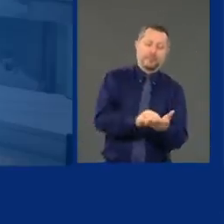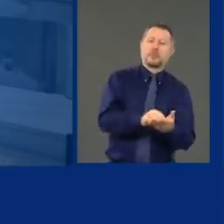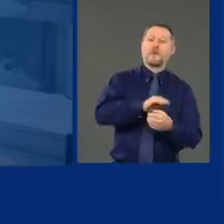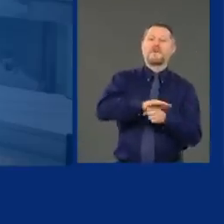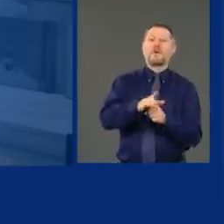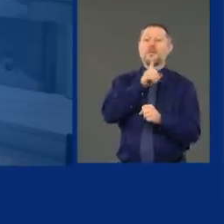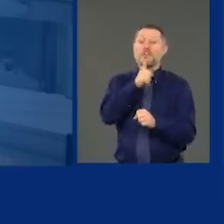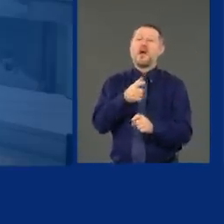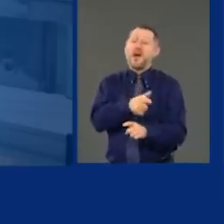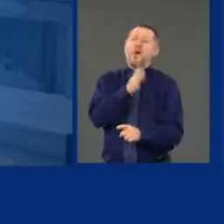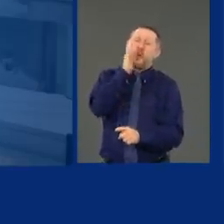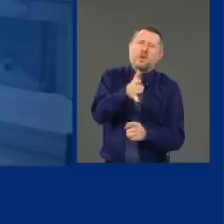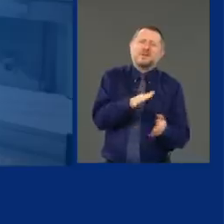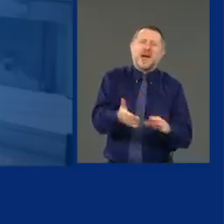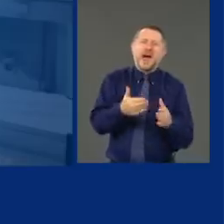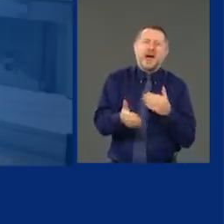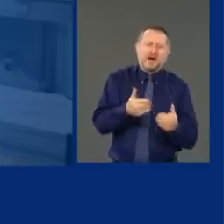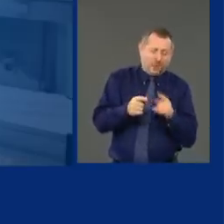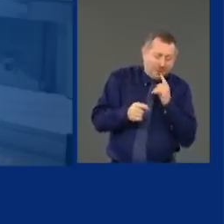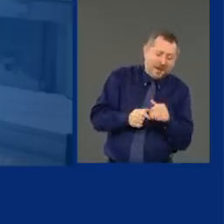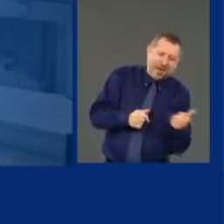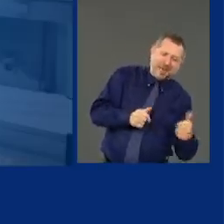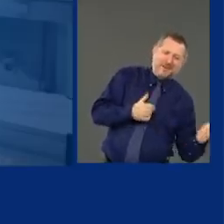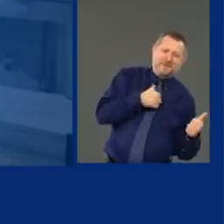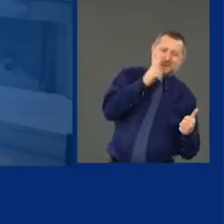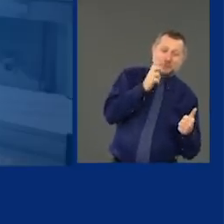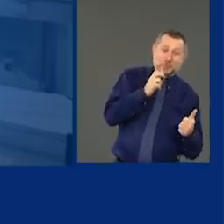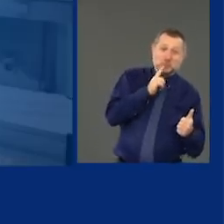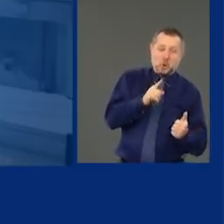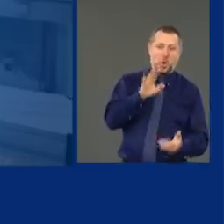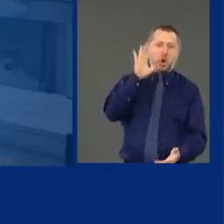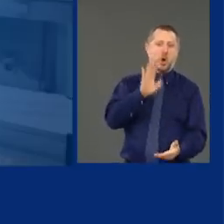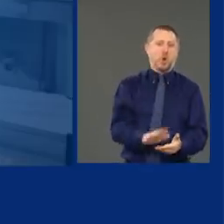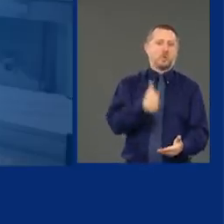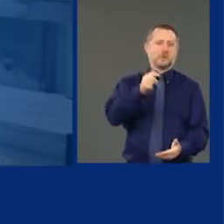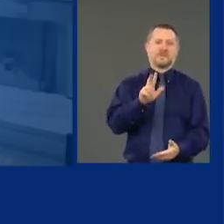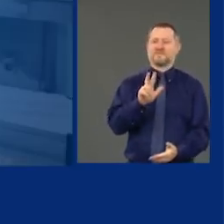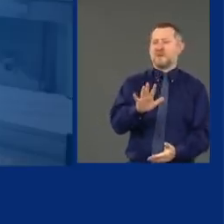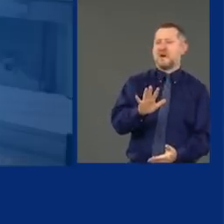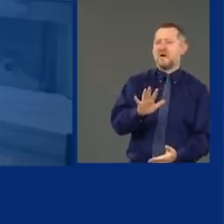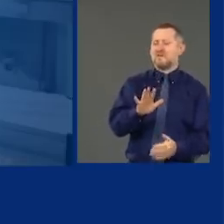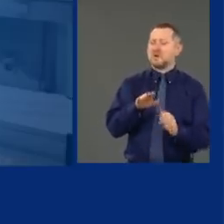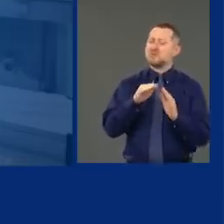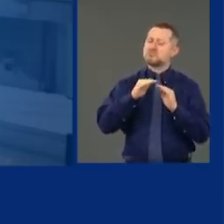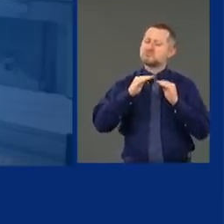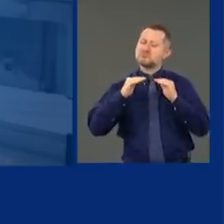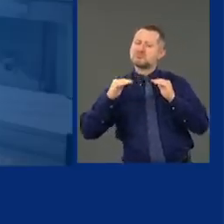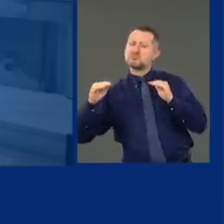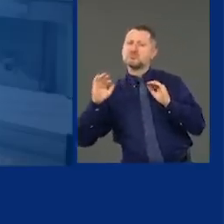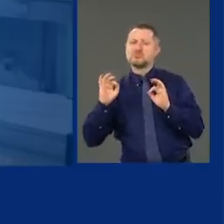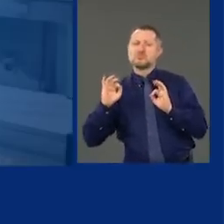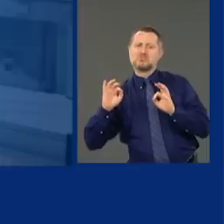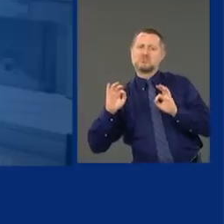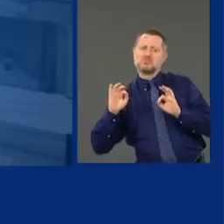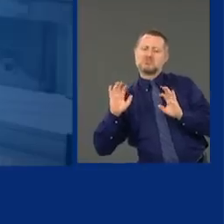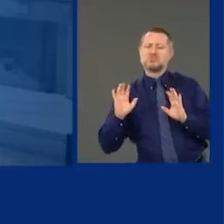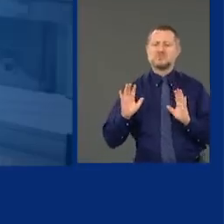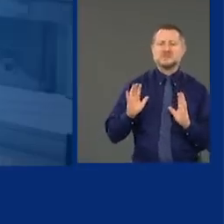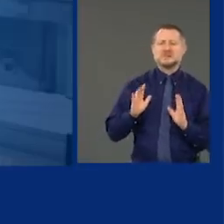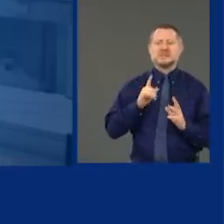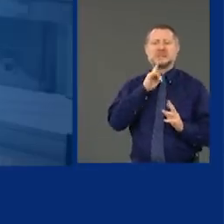number, when it gets down this low, it's really a question of what that